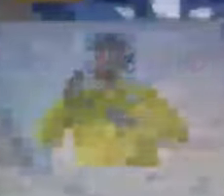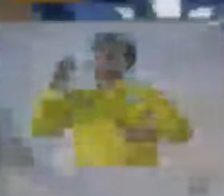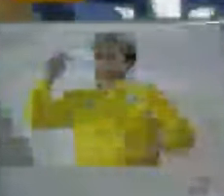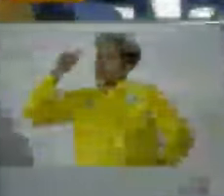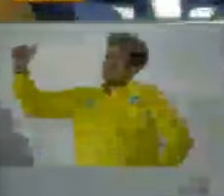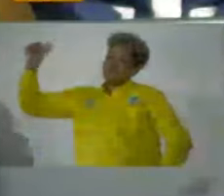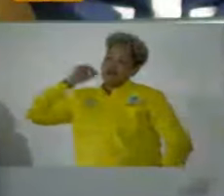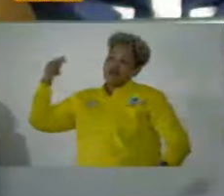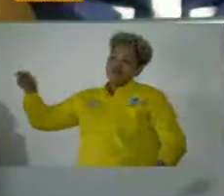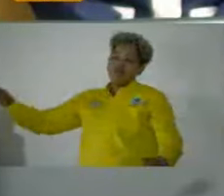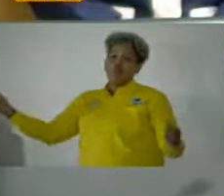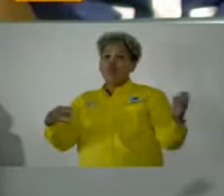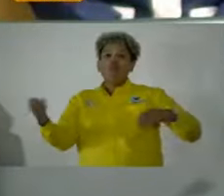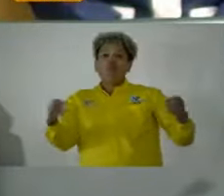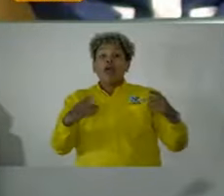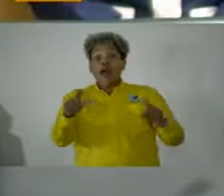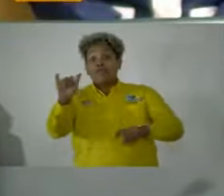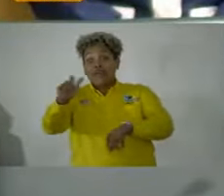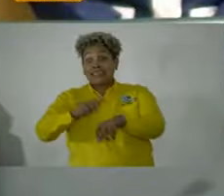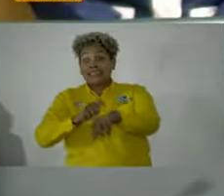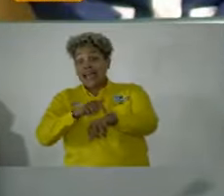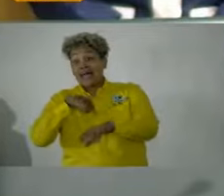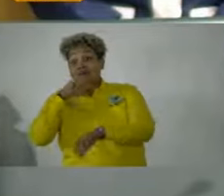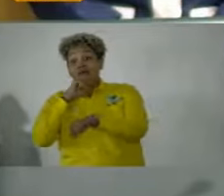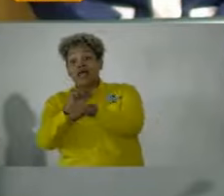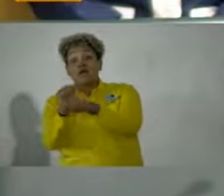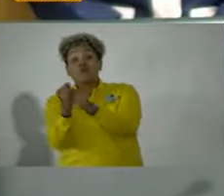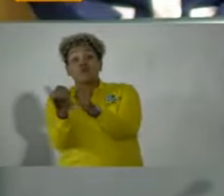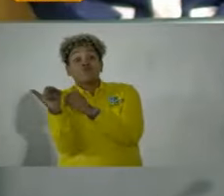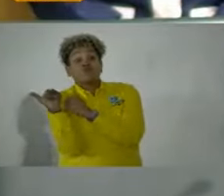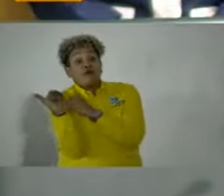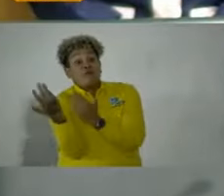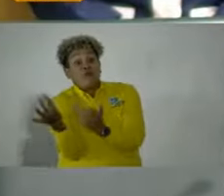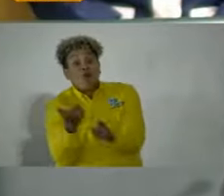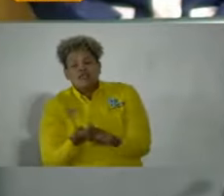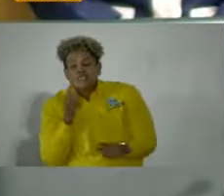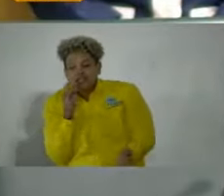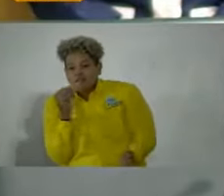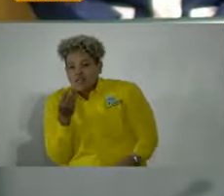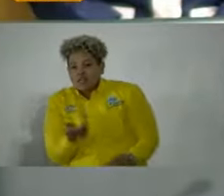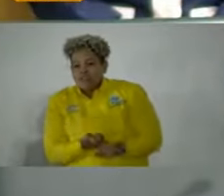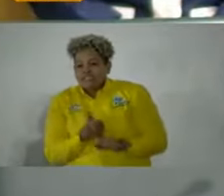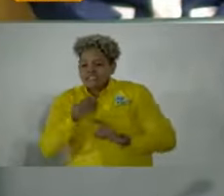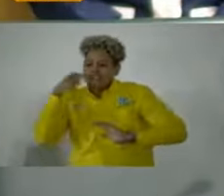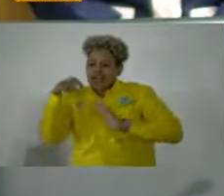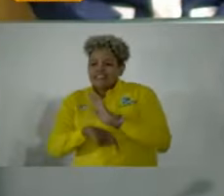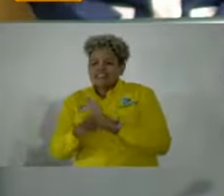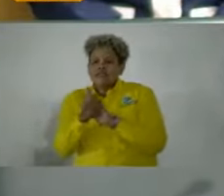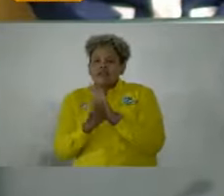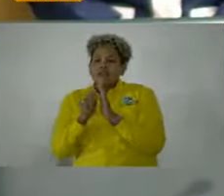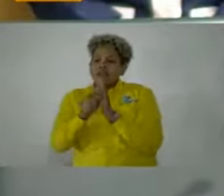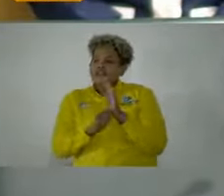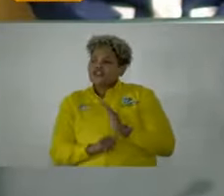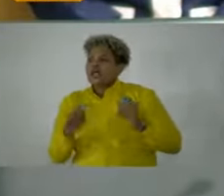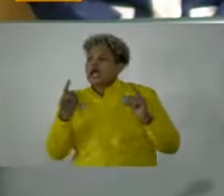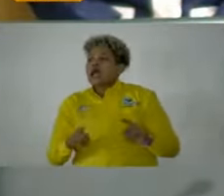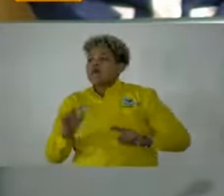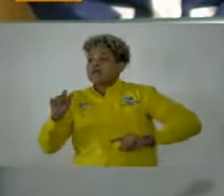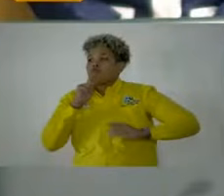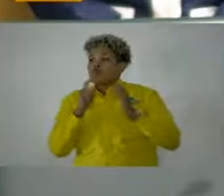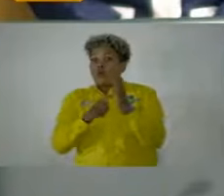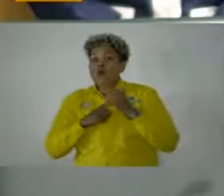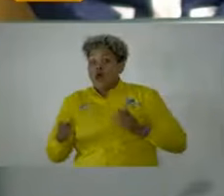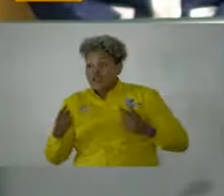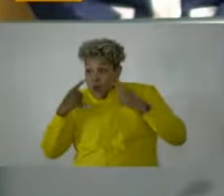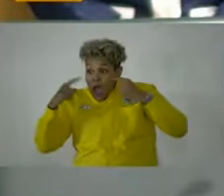In that period, I was tasked with responsibility for delivering the extensive legislation that was